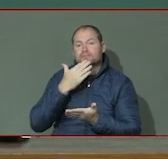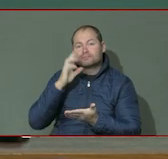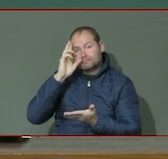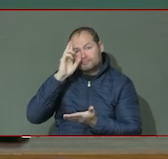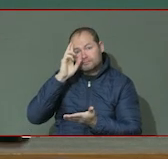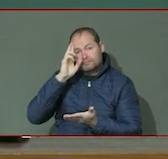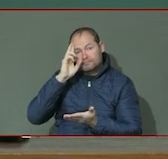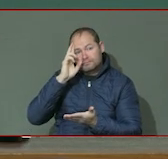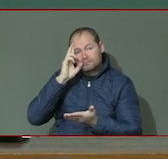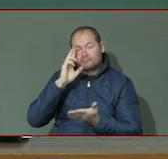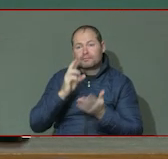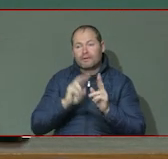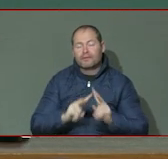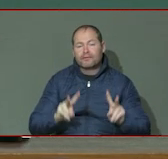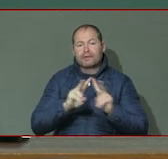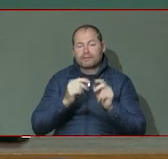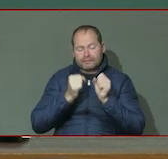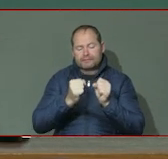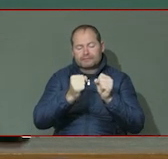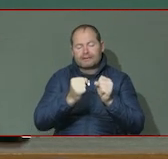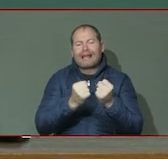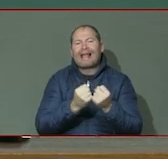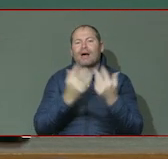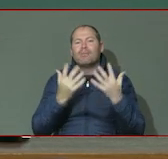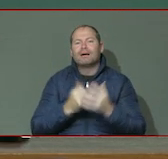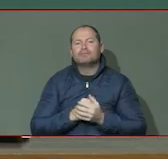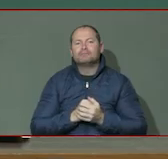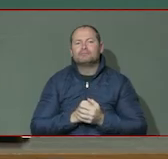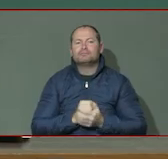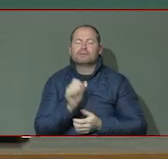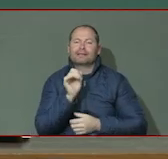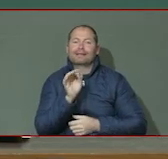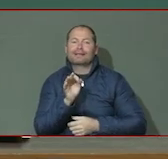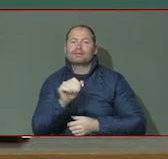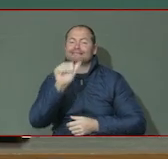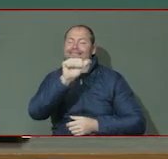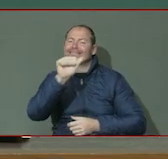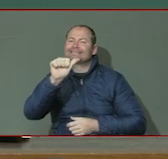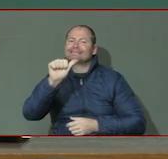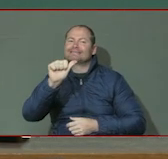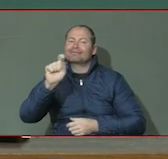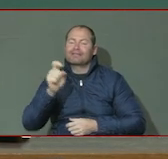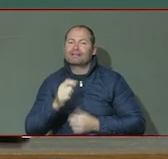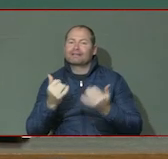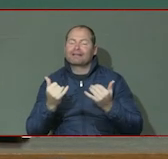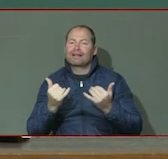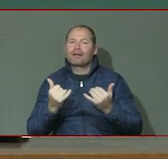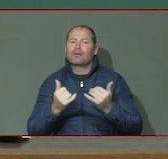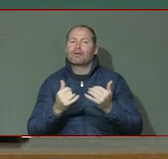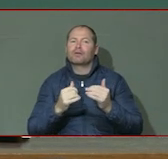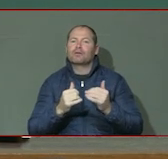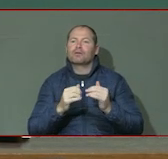your carrying value. Because if you write off 66,000, your carrying value will be a negative figure, which cannot